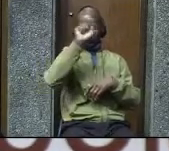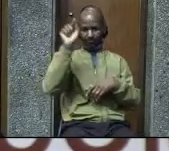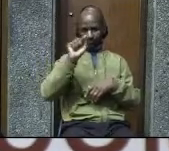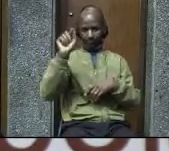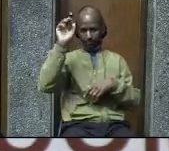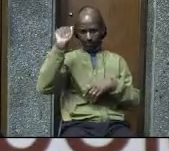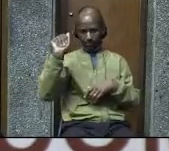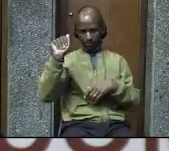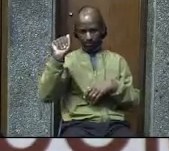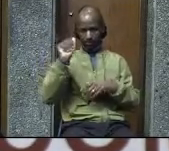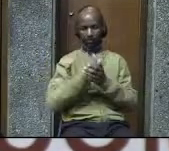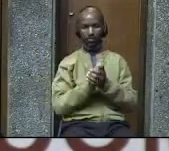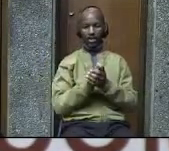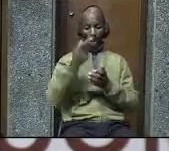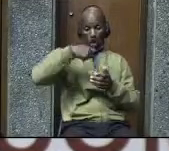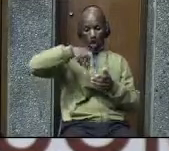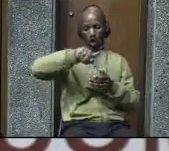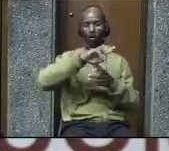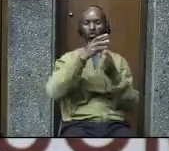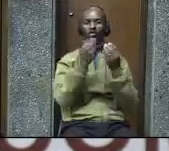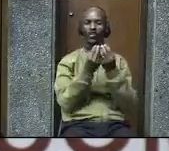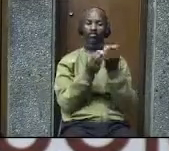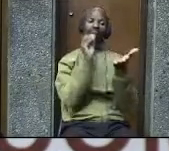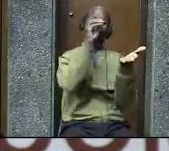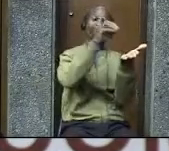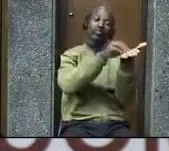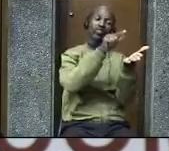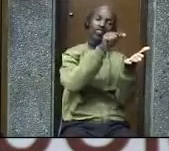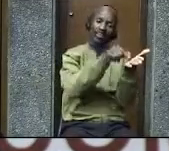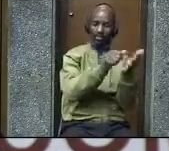mchabalala@gpl.gov.za. Yonke into nibeke lapho